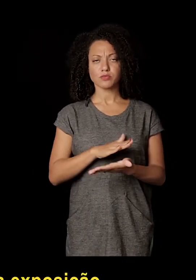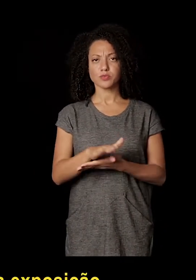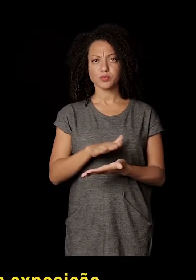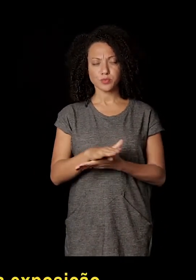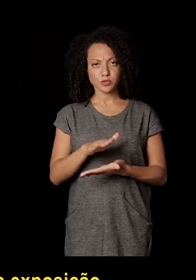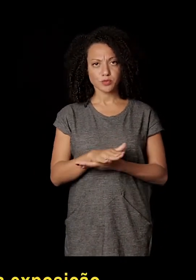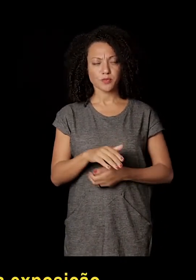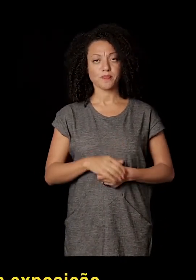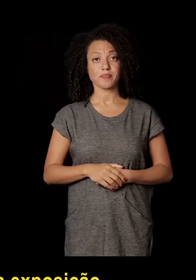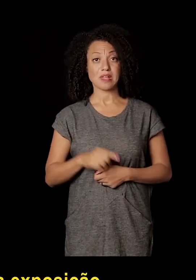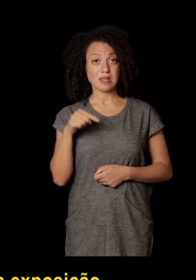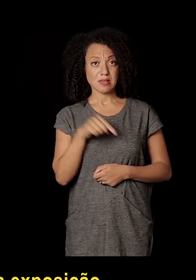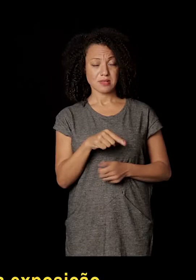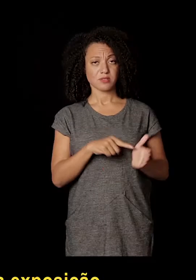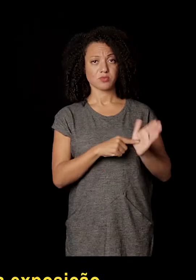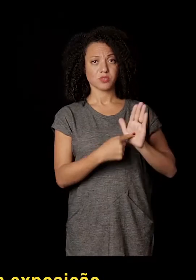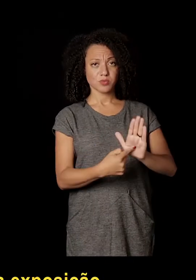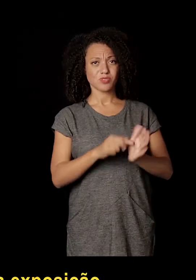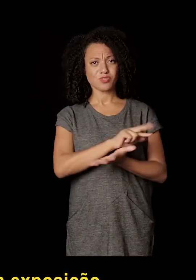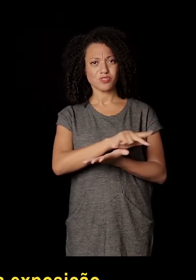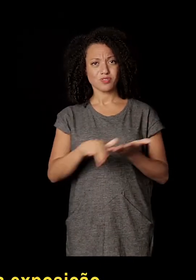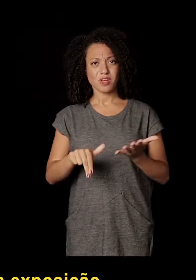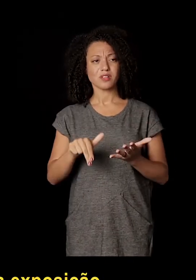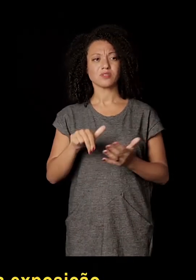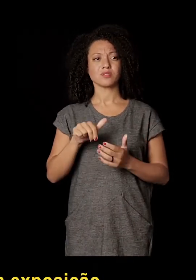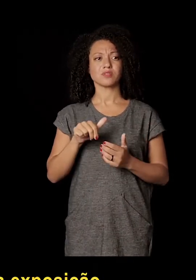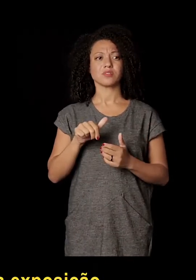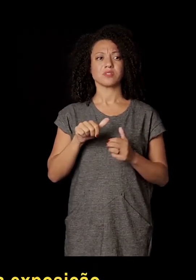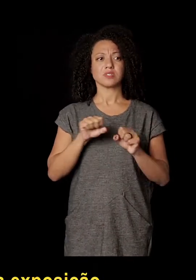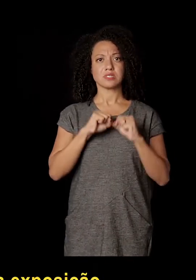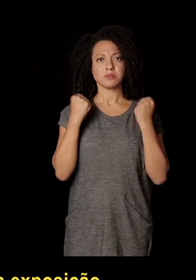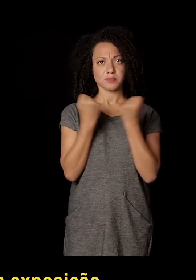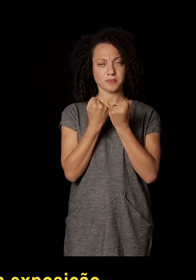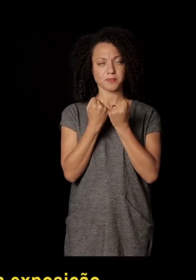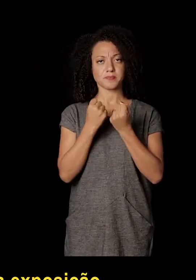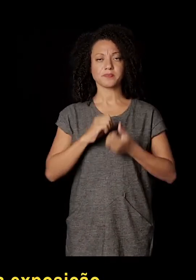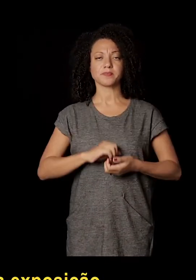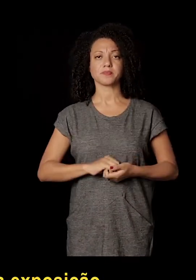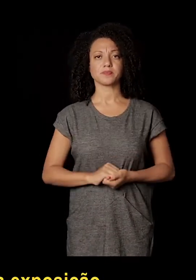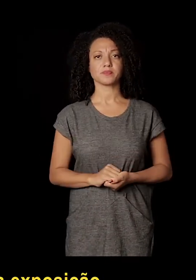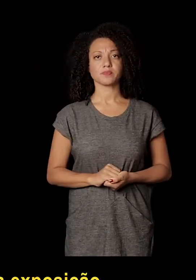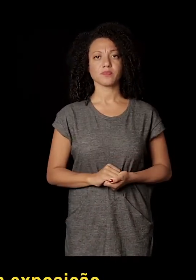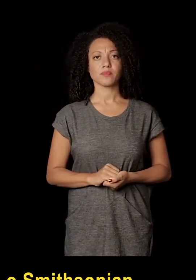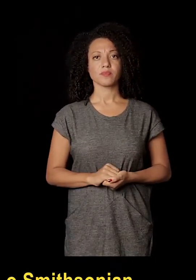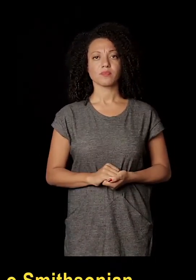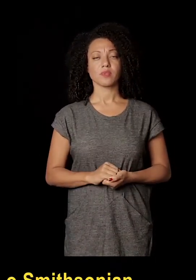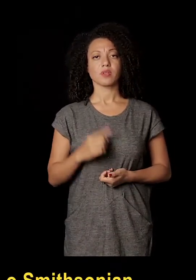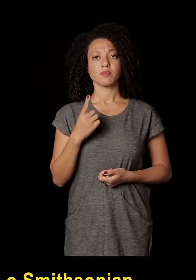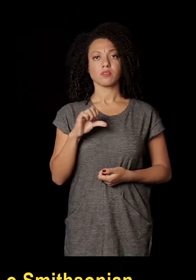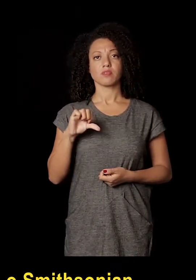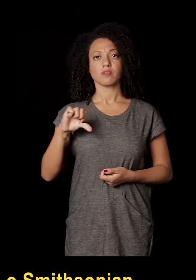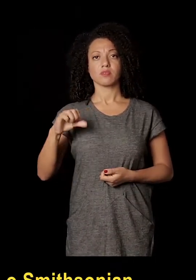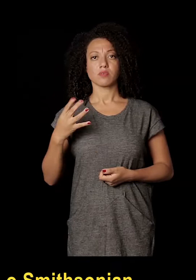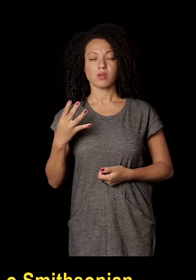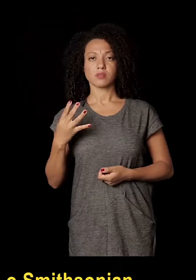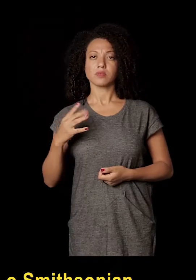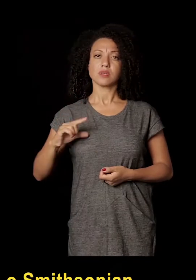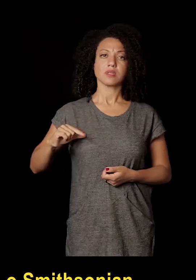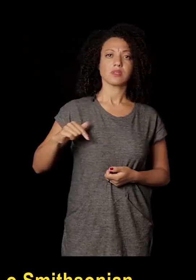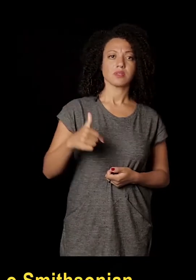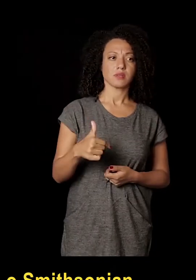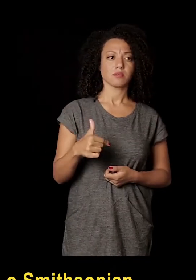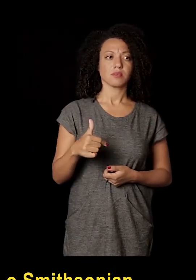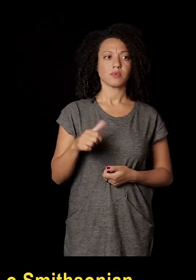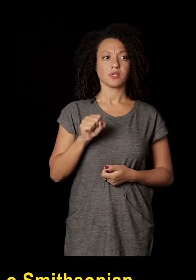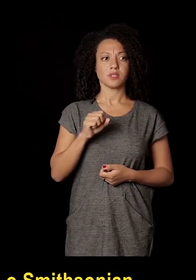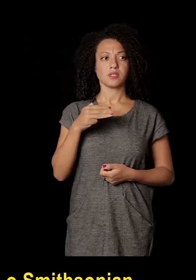We published books. This was from an exhibition and a series of symposia we did in 1994 that went